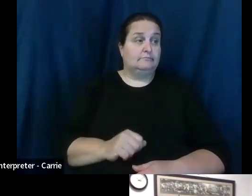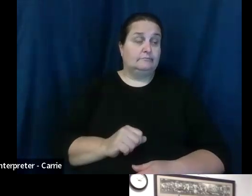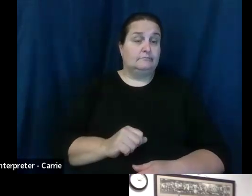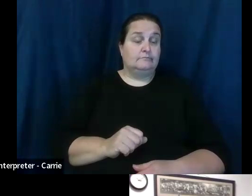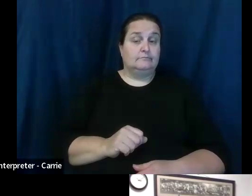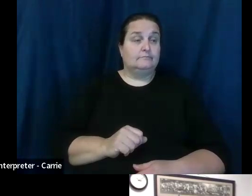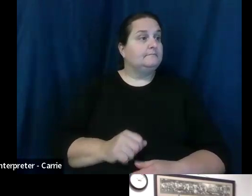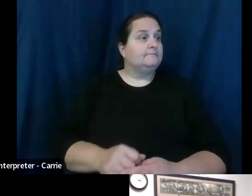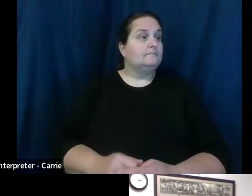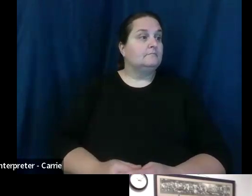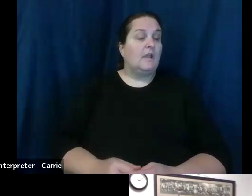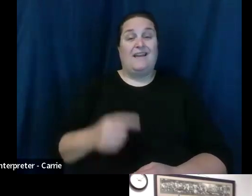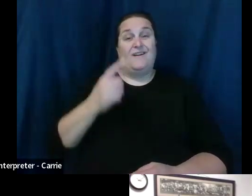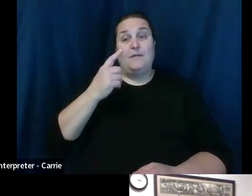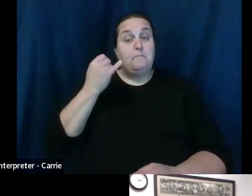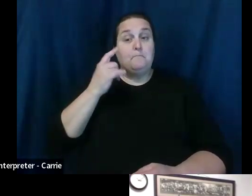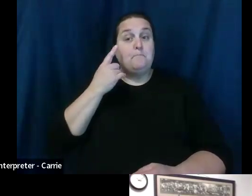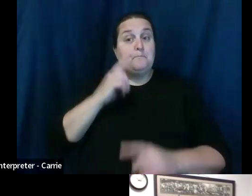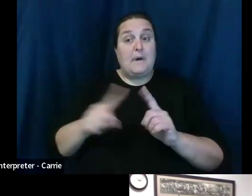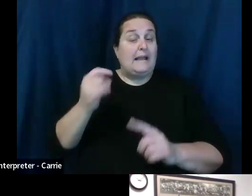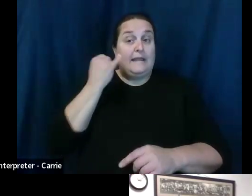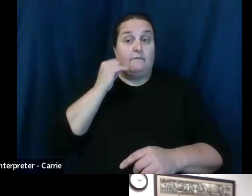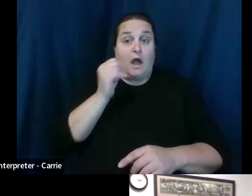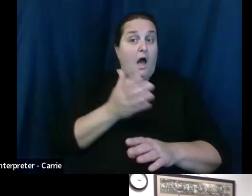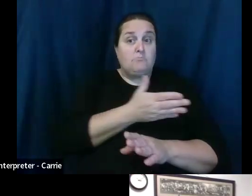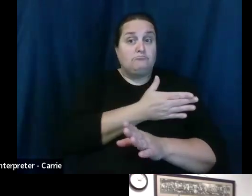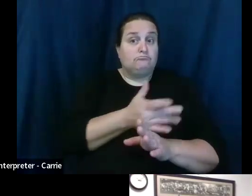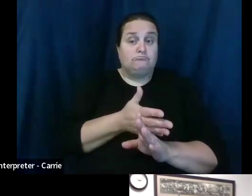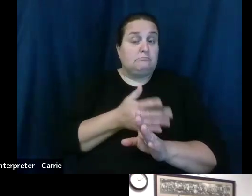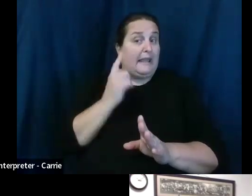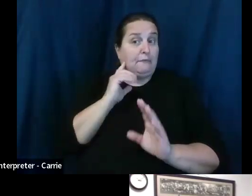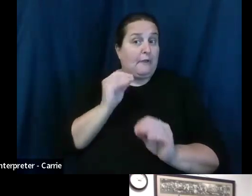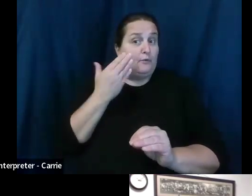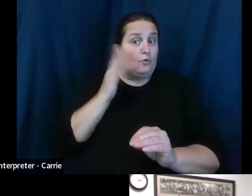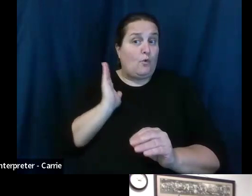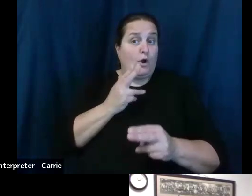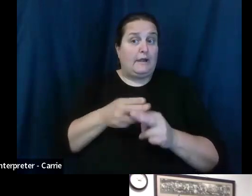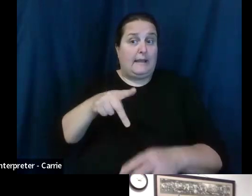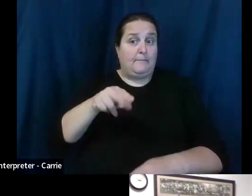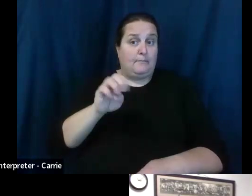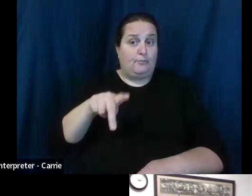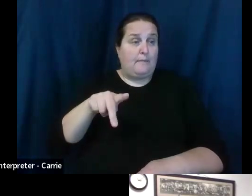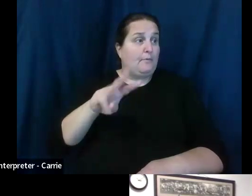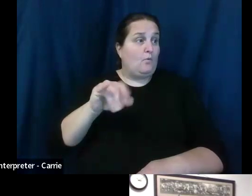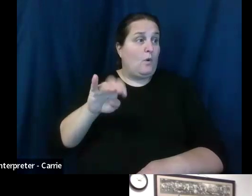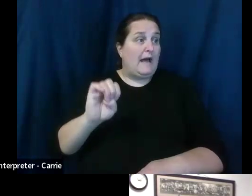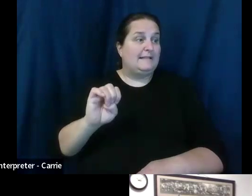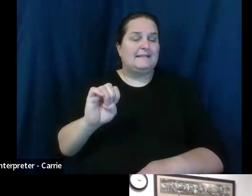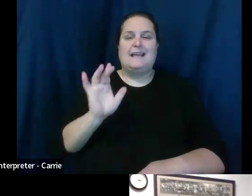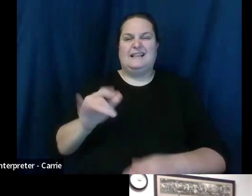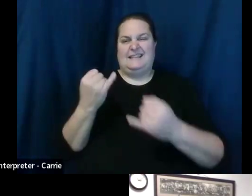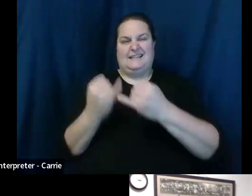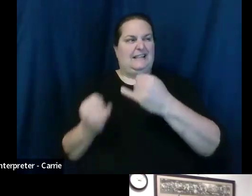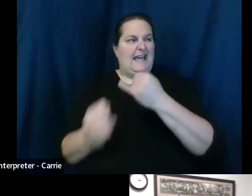they actually go in there. But for everybody here, you'll at least click other and the Iowa